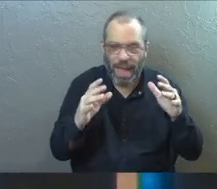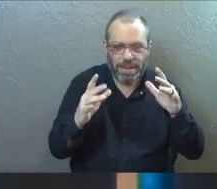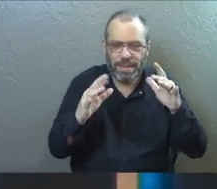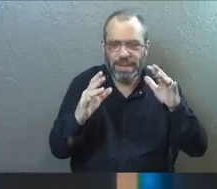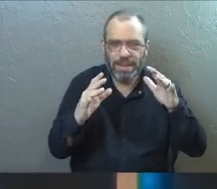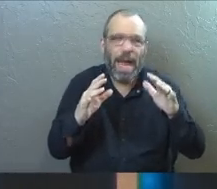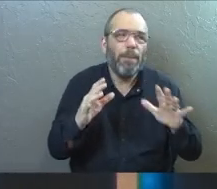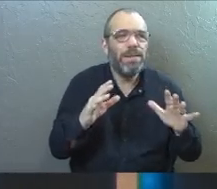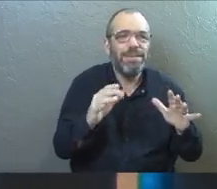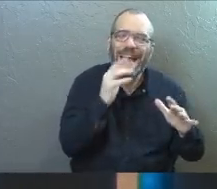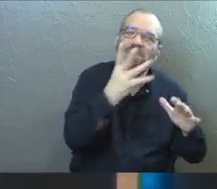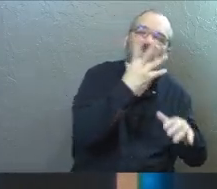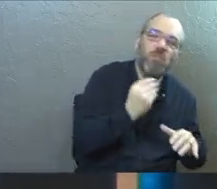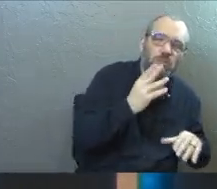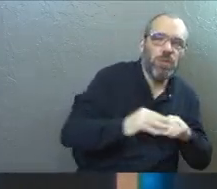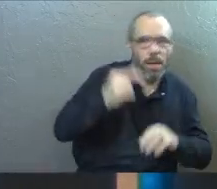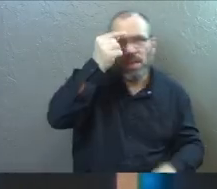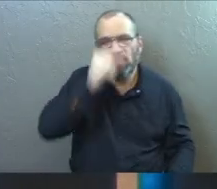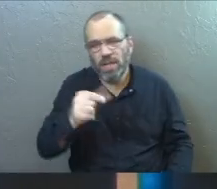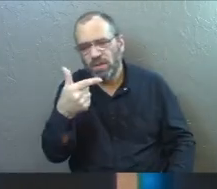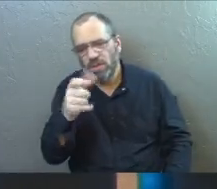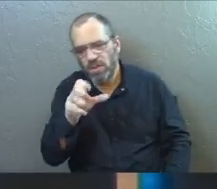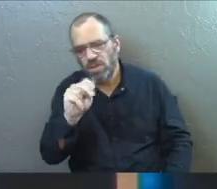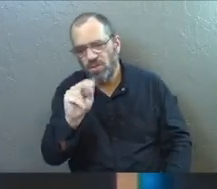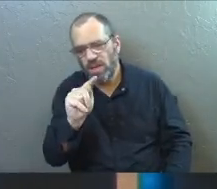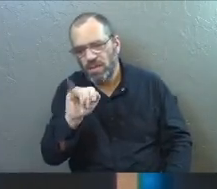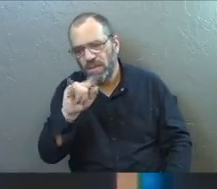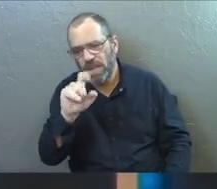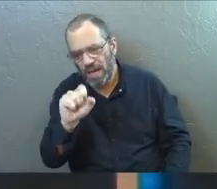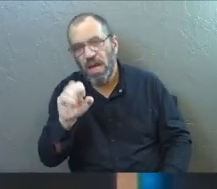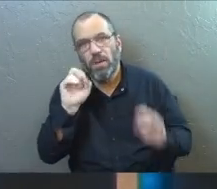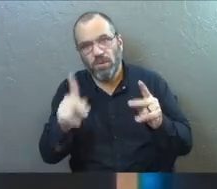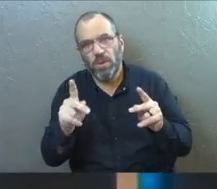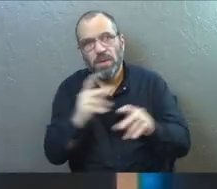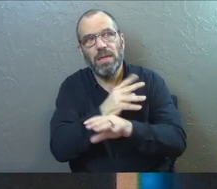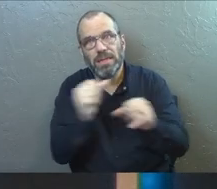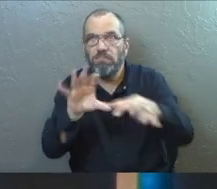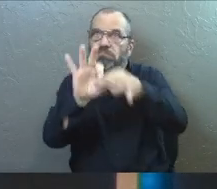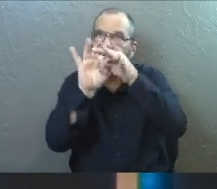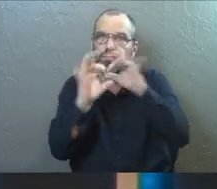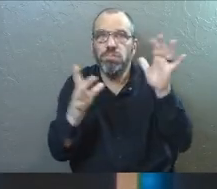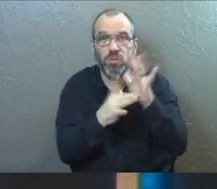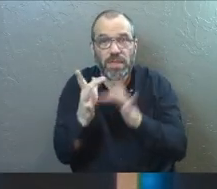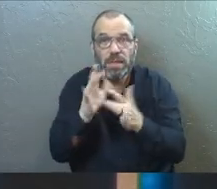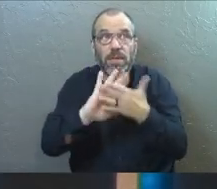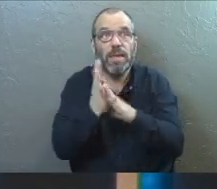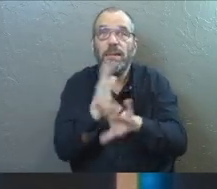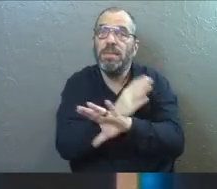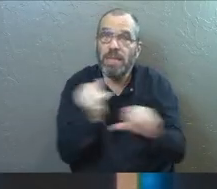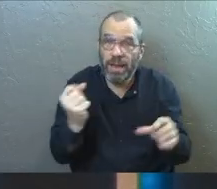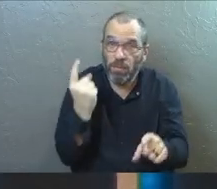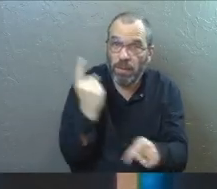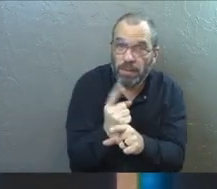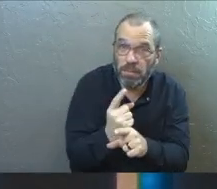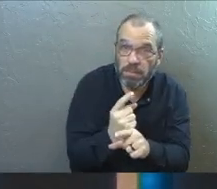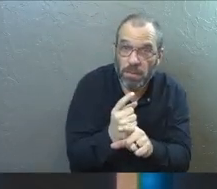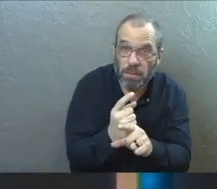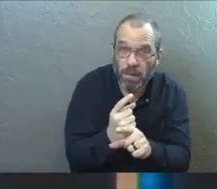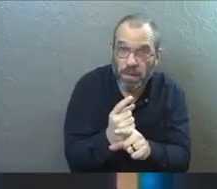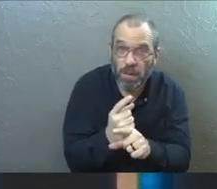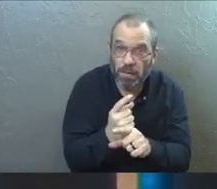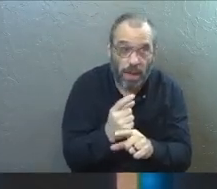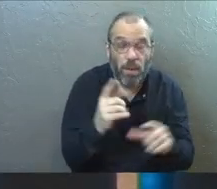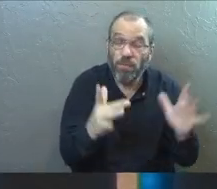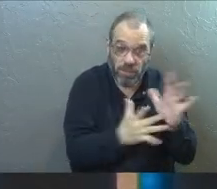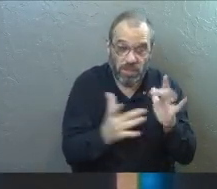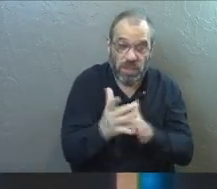goes on, not just to the Jews, but to the Gentiles, to all people, right? To have an opportunity to enter into relationship with Jesus, to be saved from his work